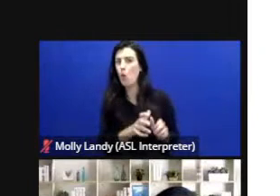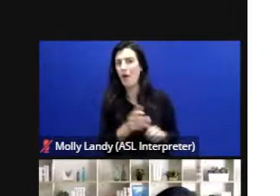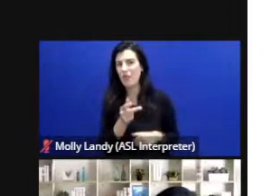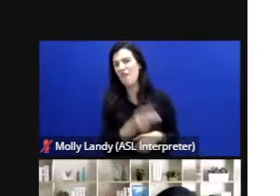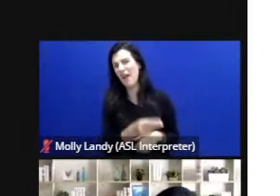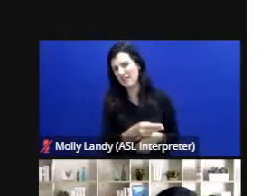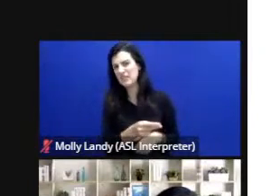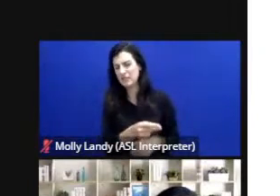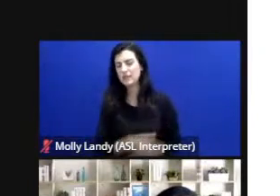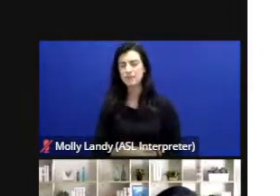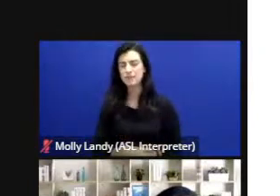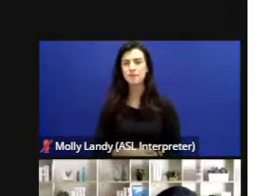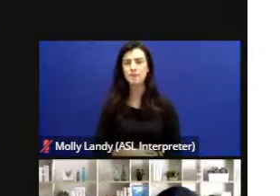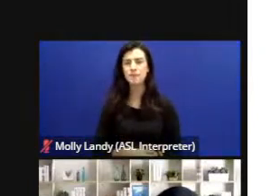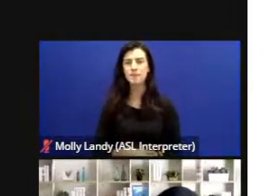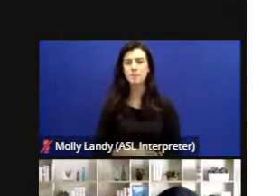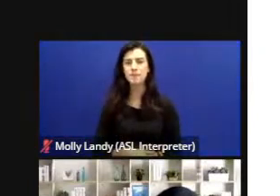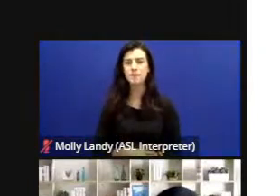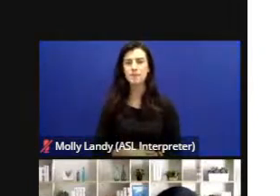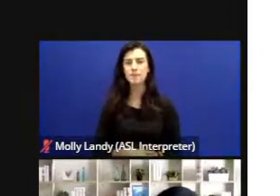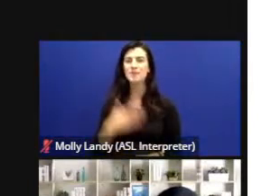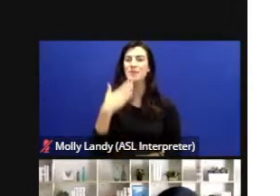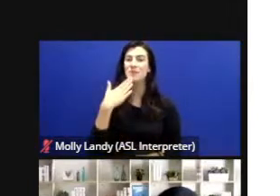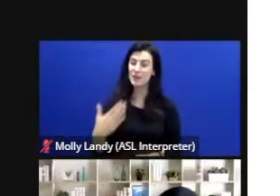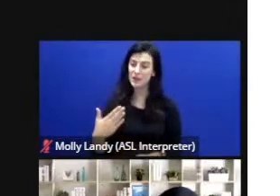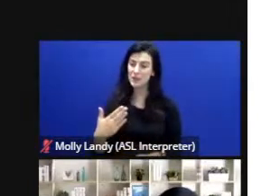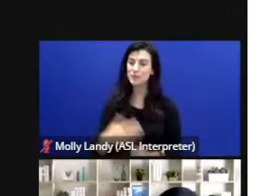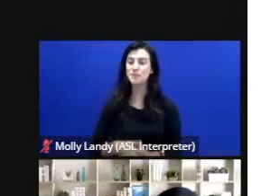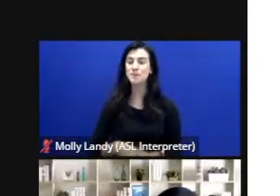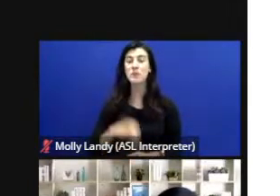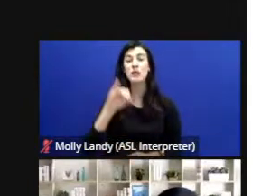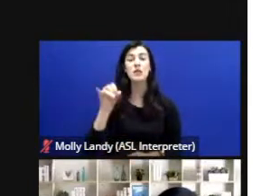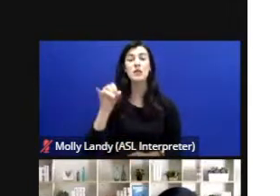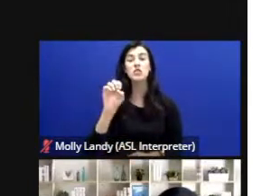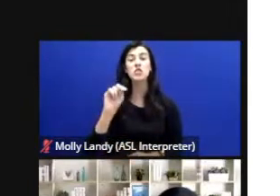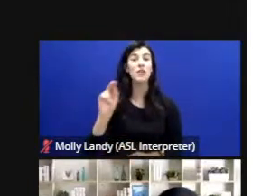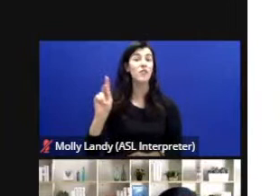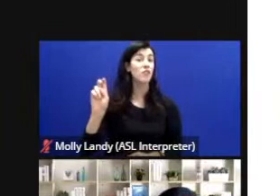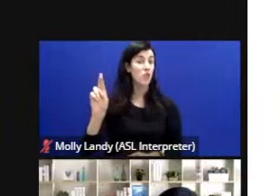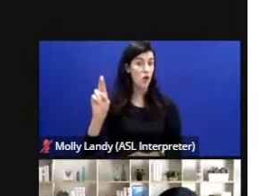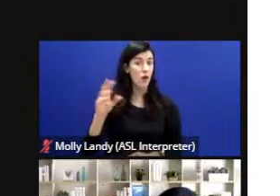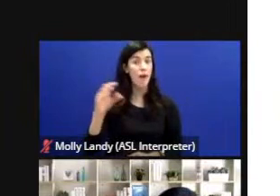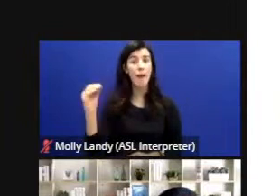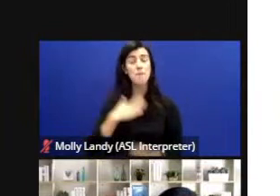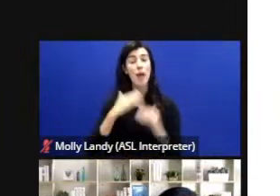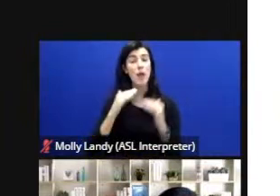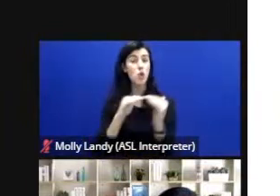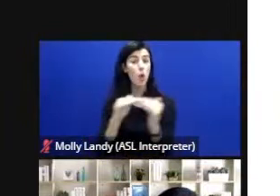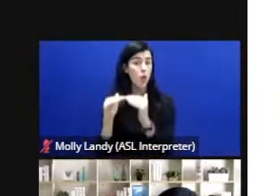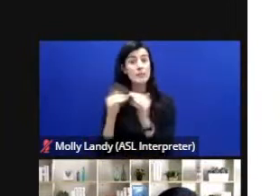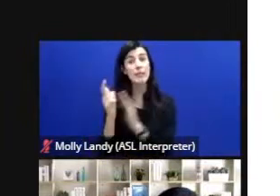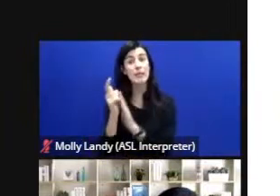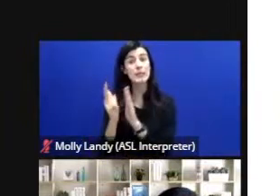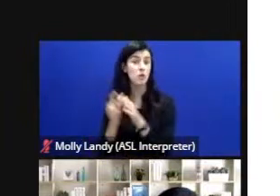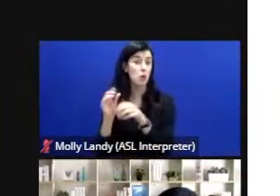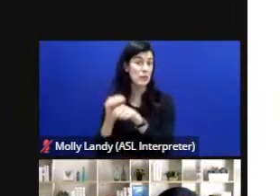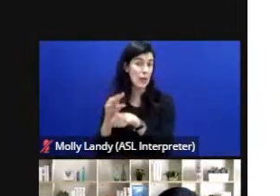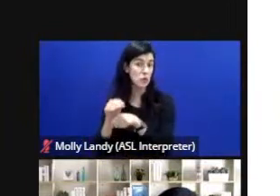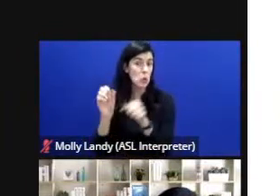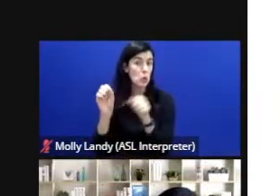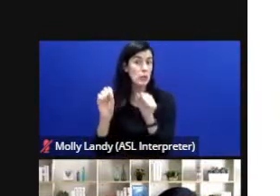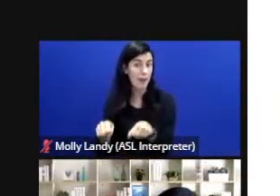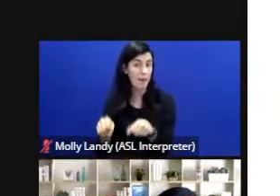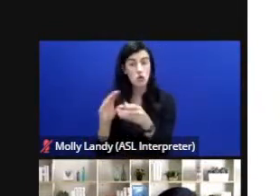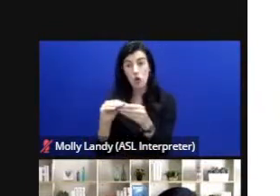Thank you. So Jennifer and my colleagues and our legal counsel can weigh in if I'm off